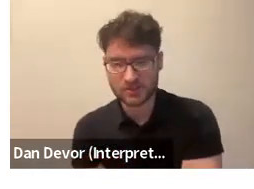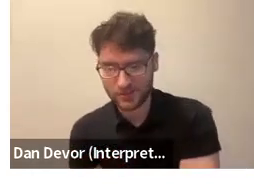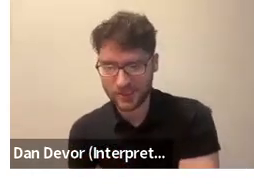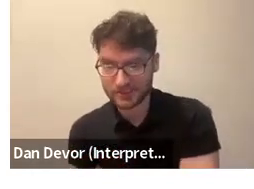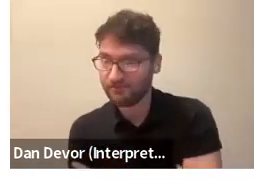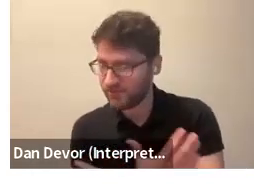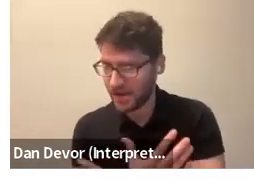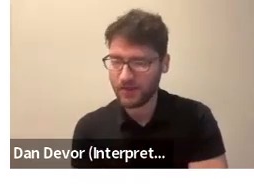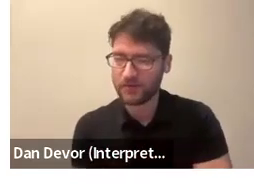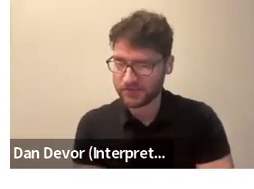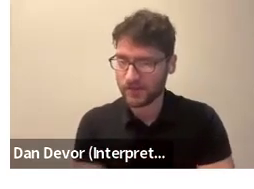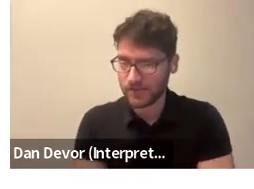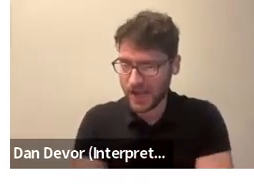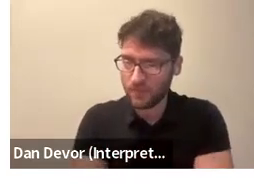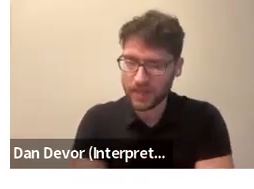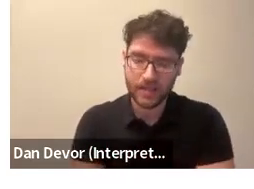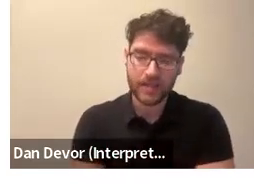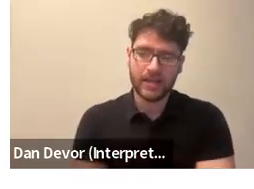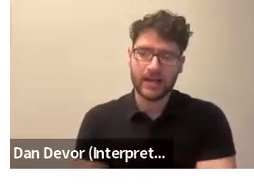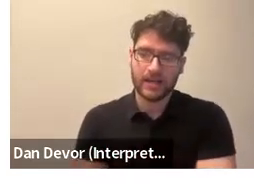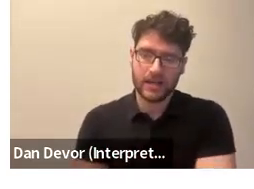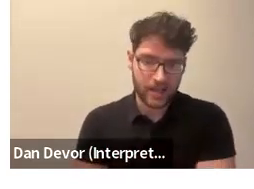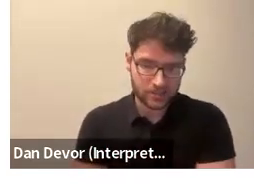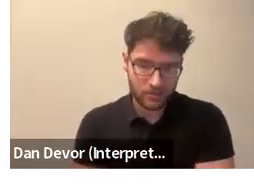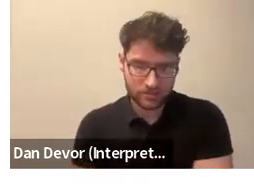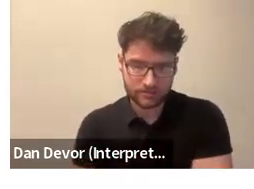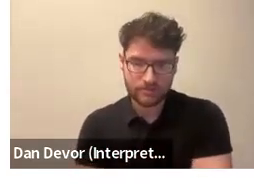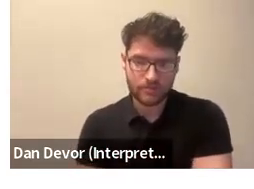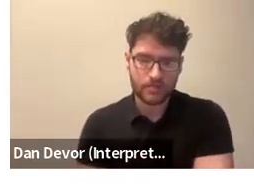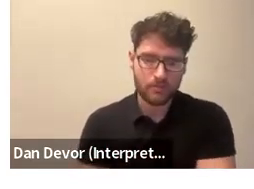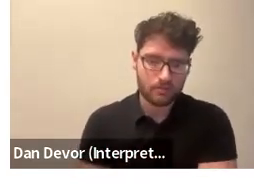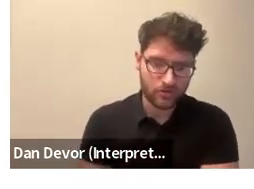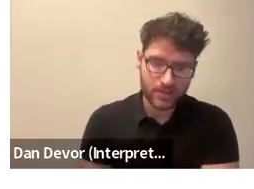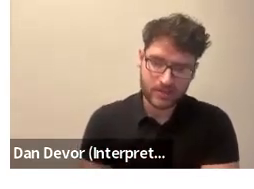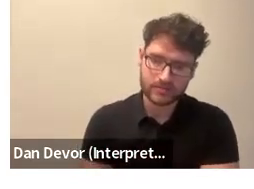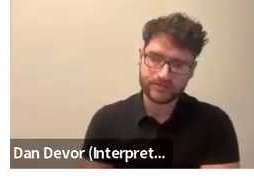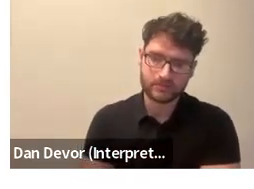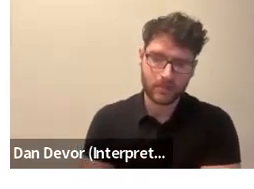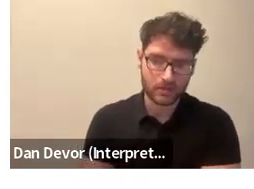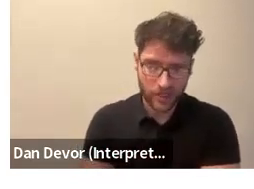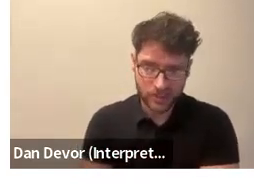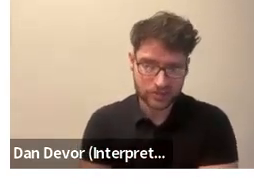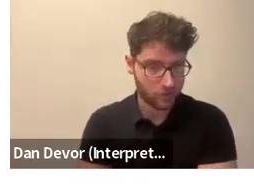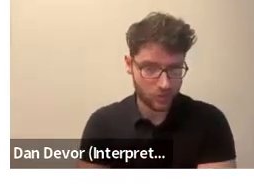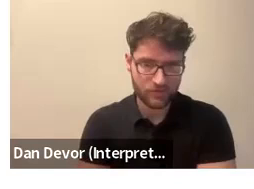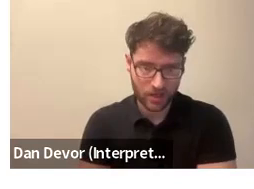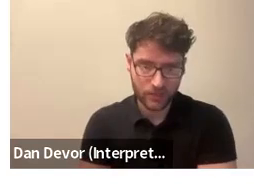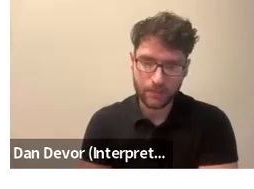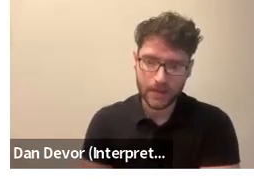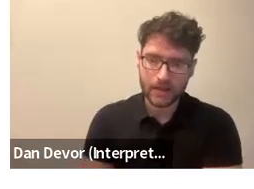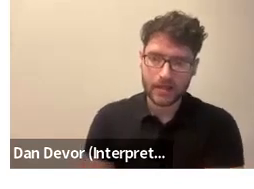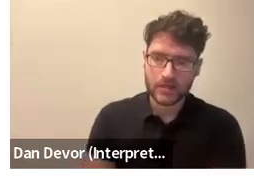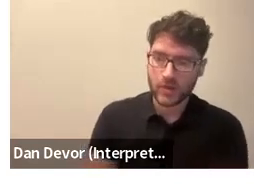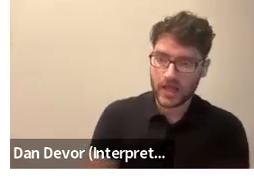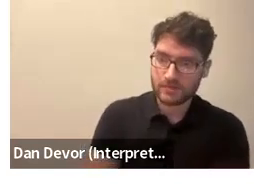but turns out there's actually 5 that we've discovered now. Hand shape, movement, location, the 3 that we've talked